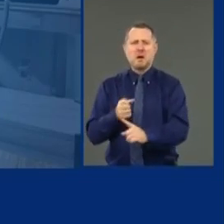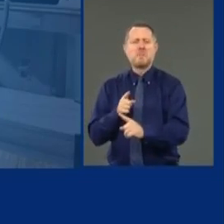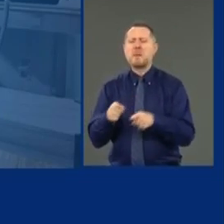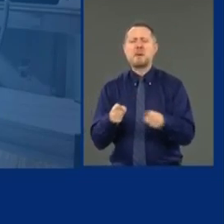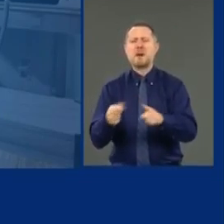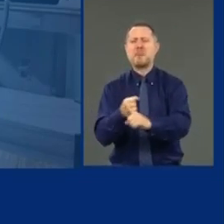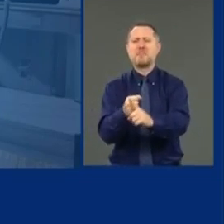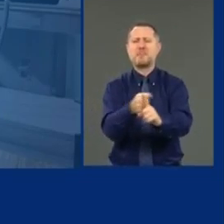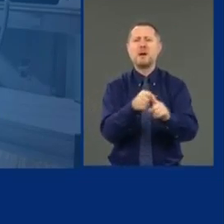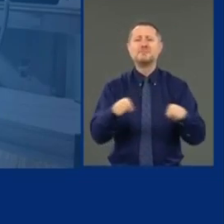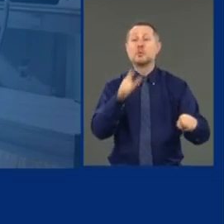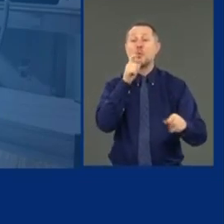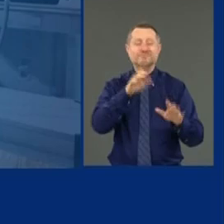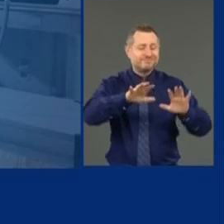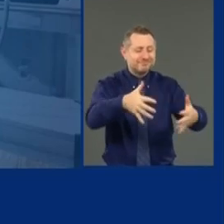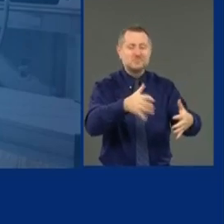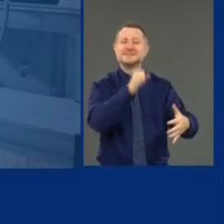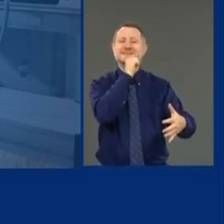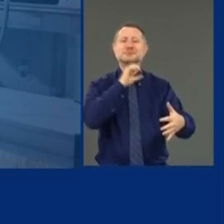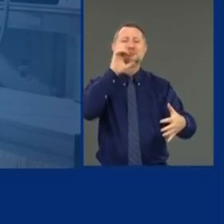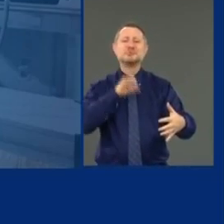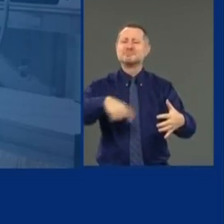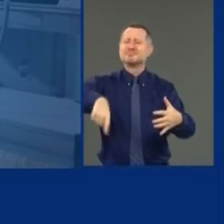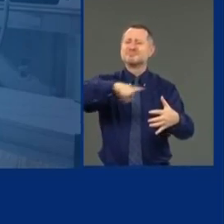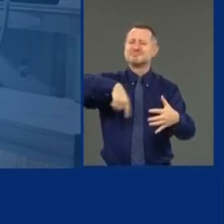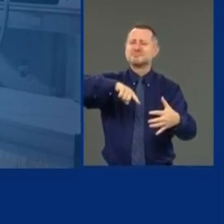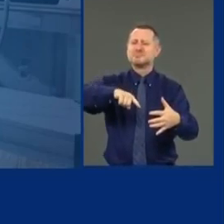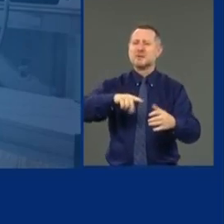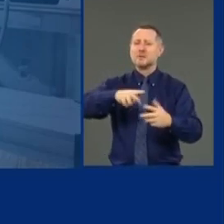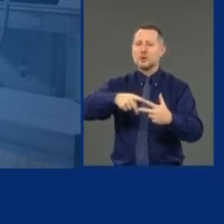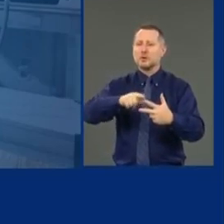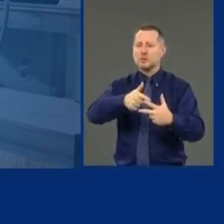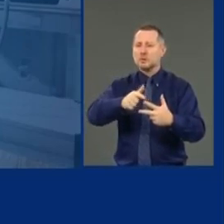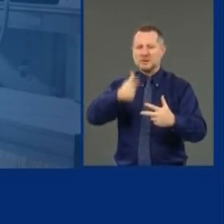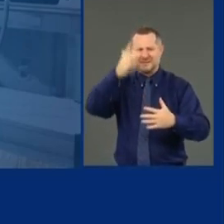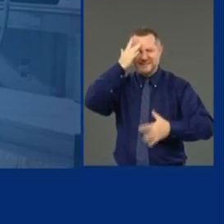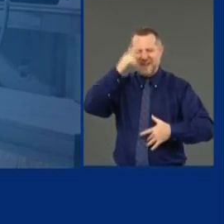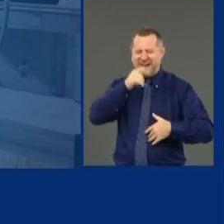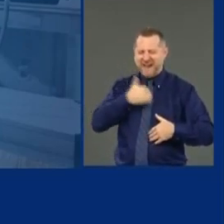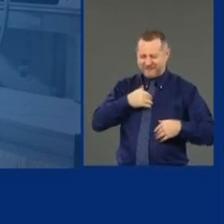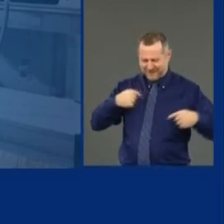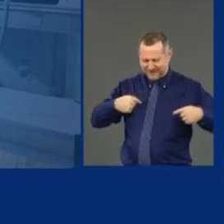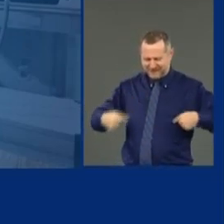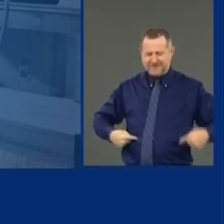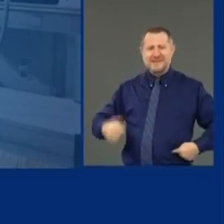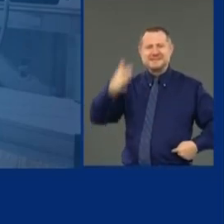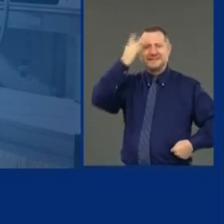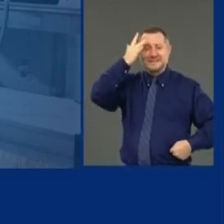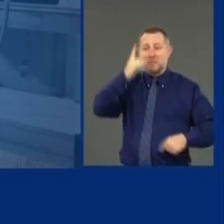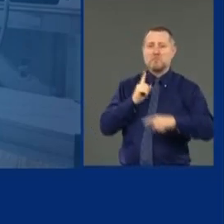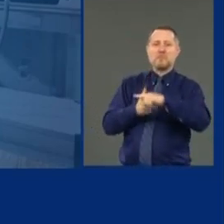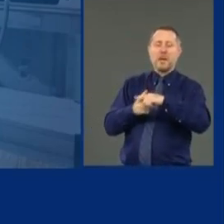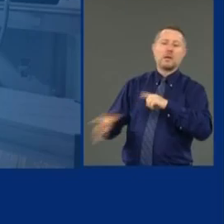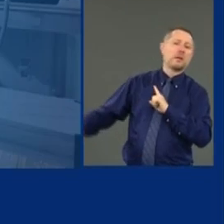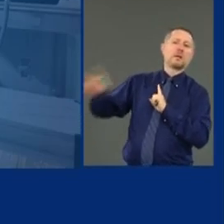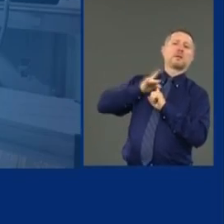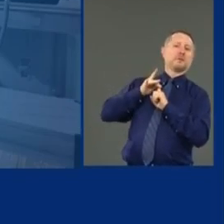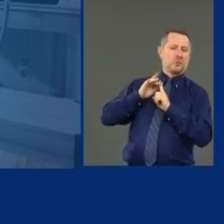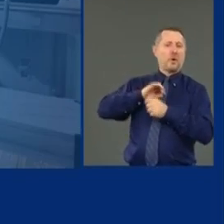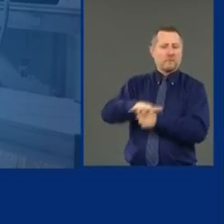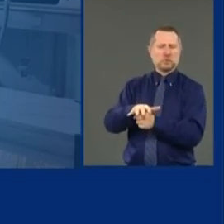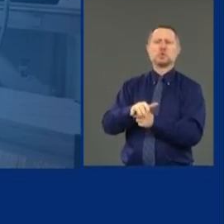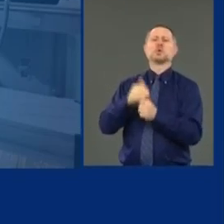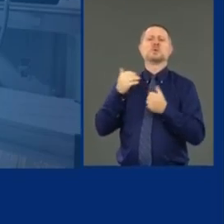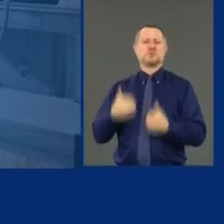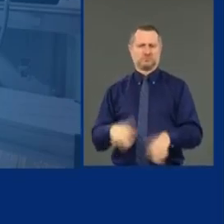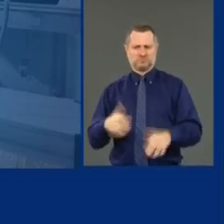who have underlying illnesses and will remain a cause of death for the foreseeable